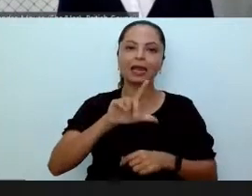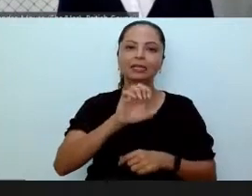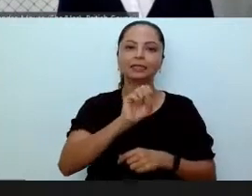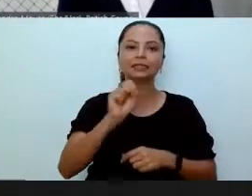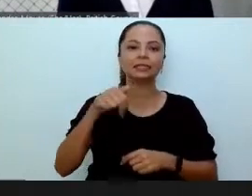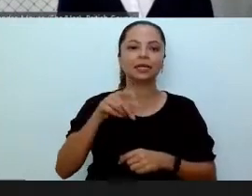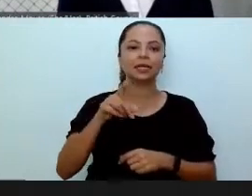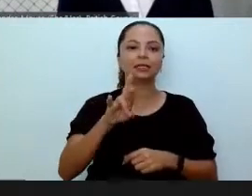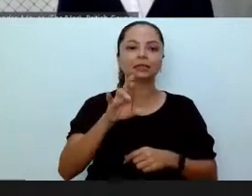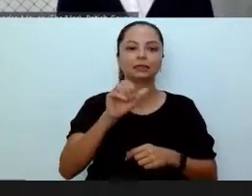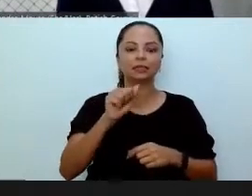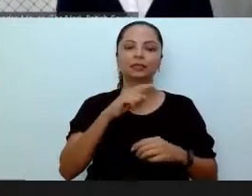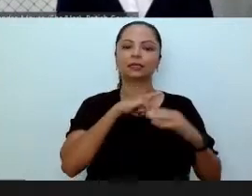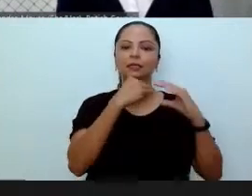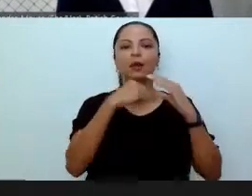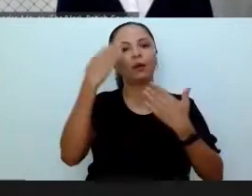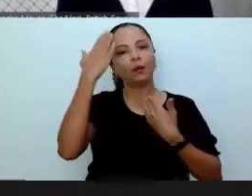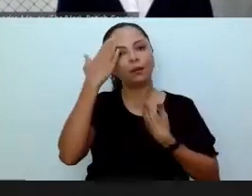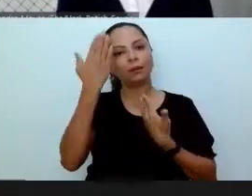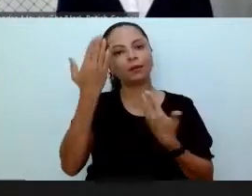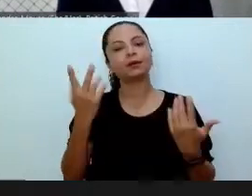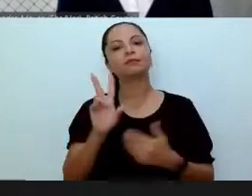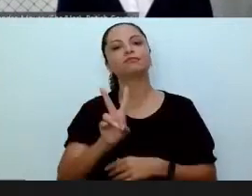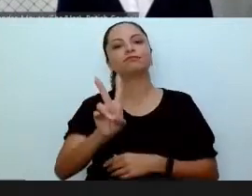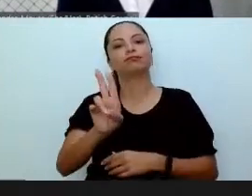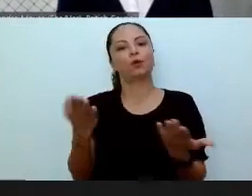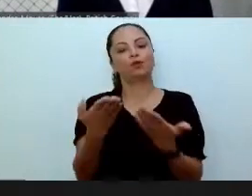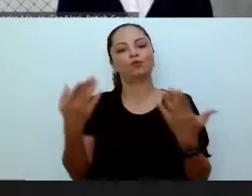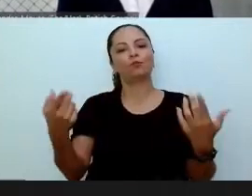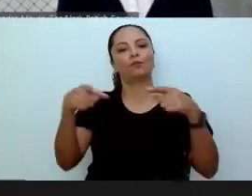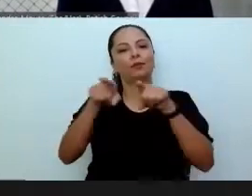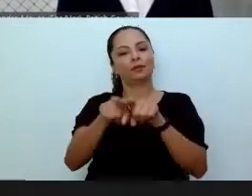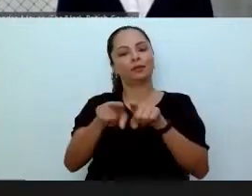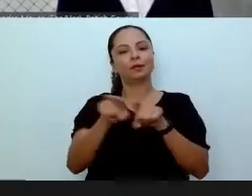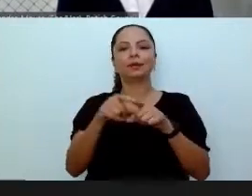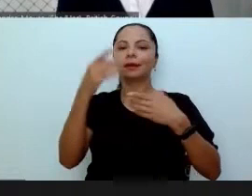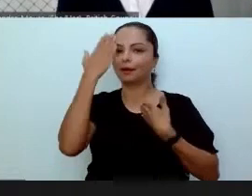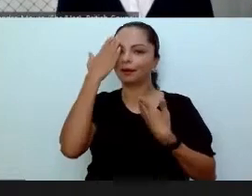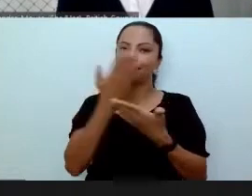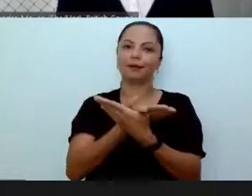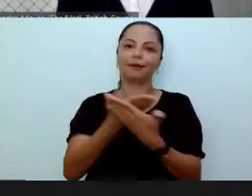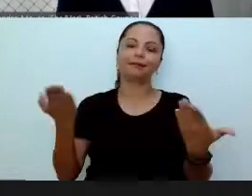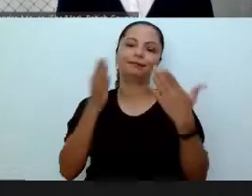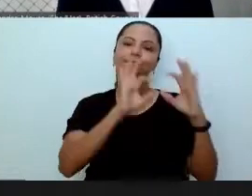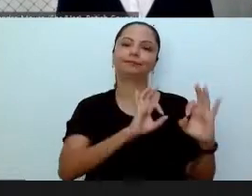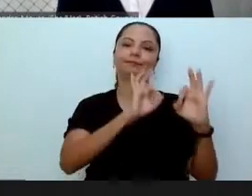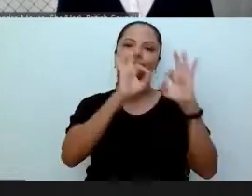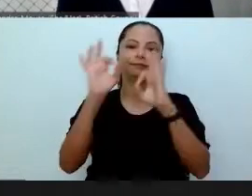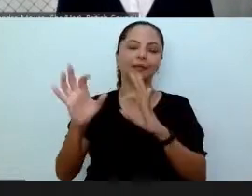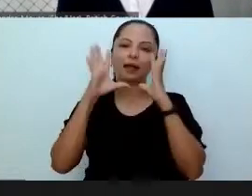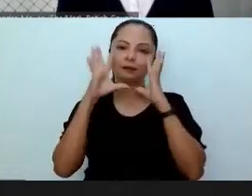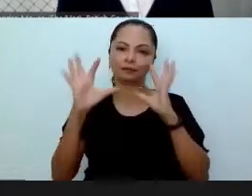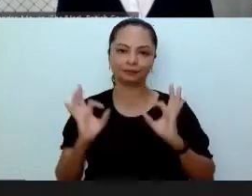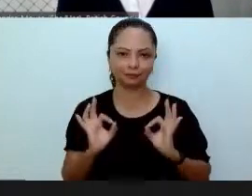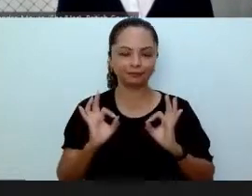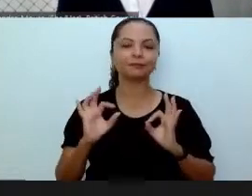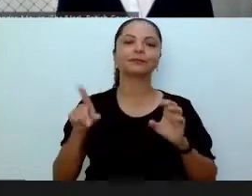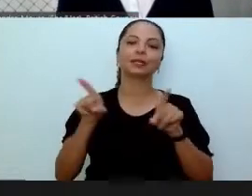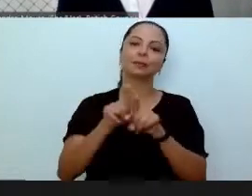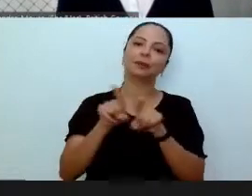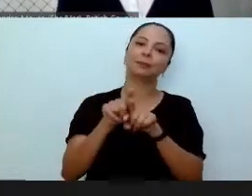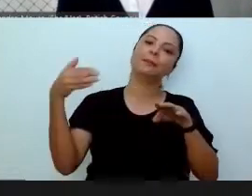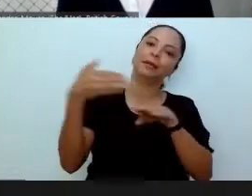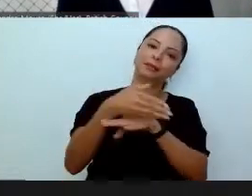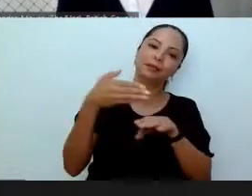today. Thank you to everybody for listening to us and for all your wonderful comments and questions in the chat.